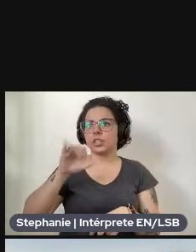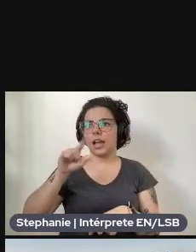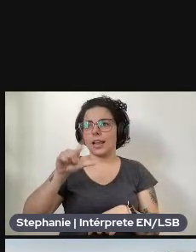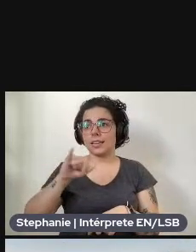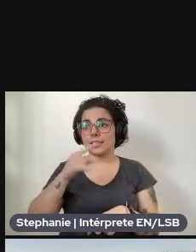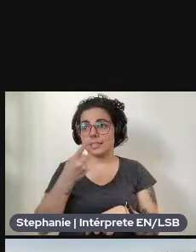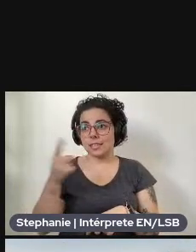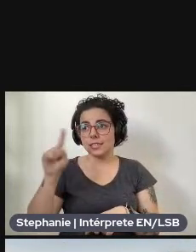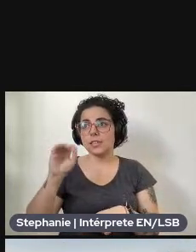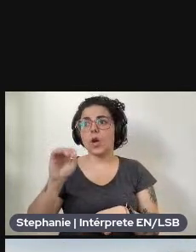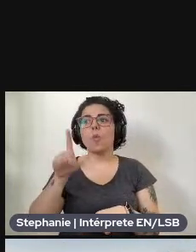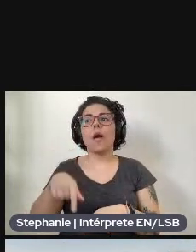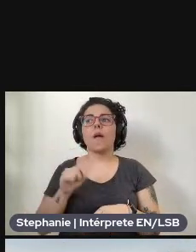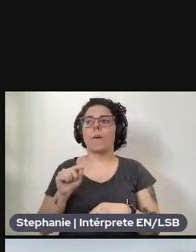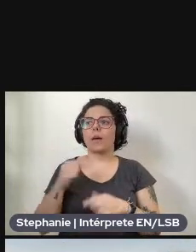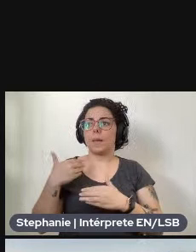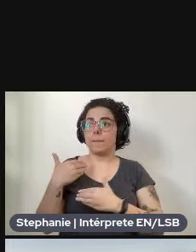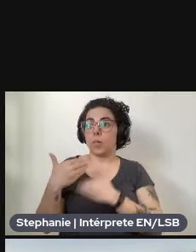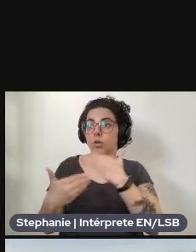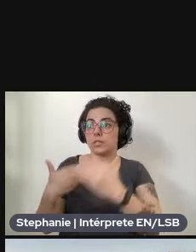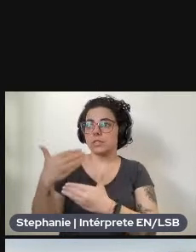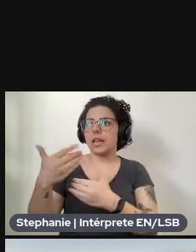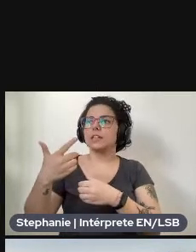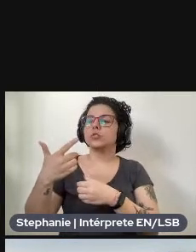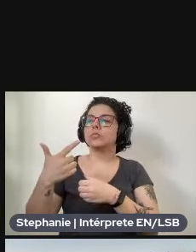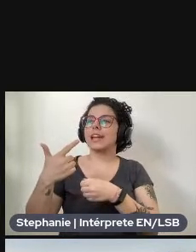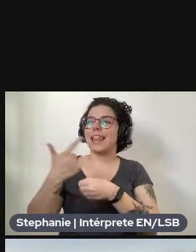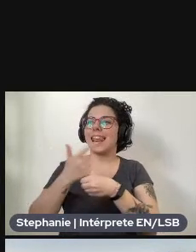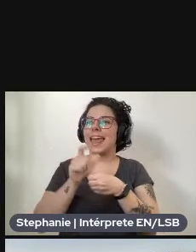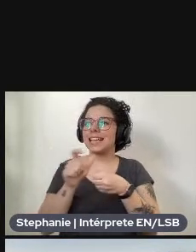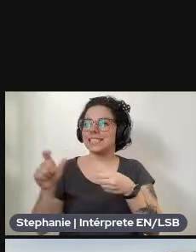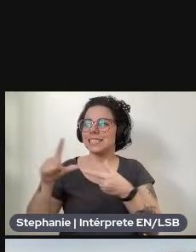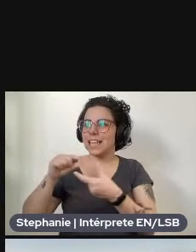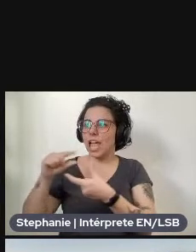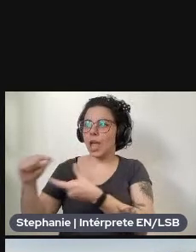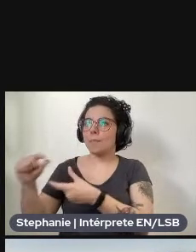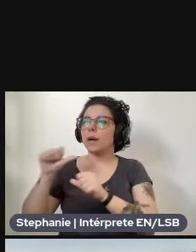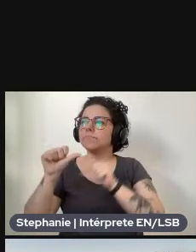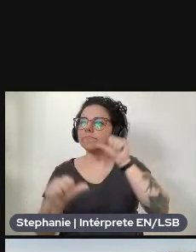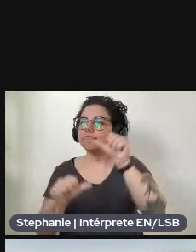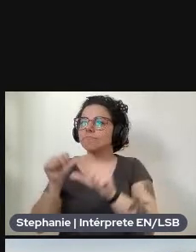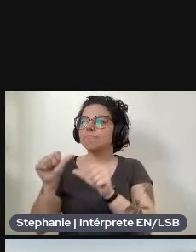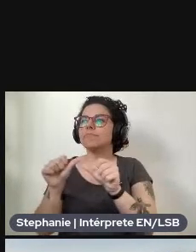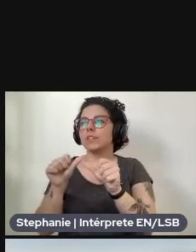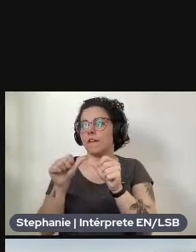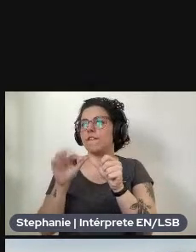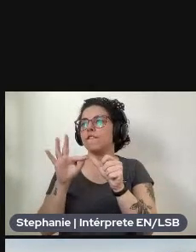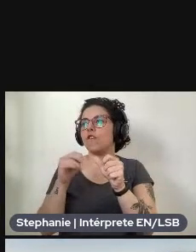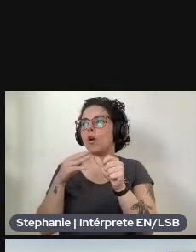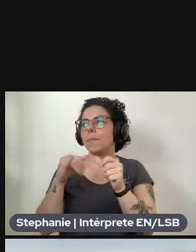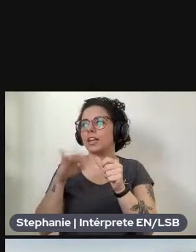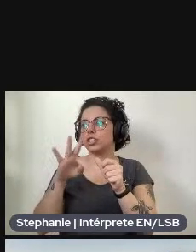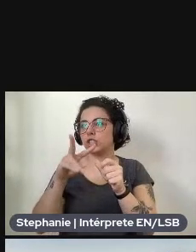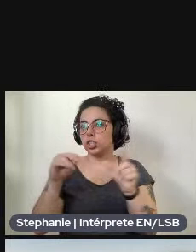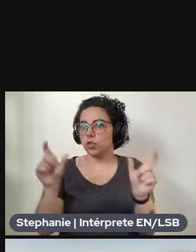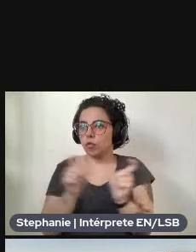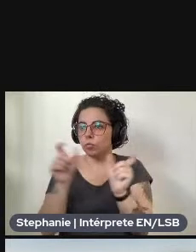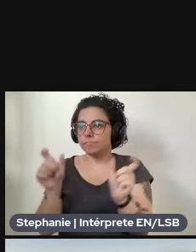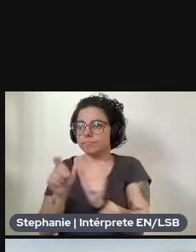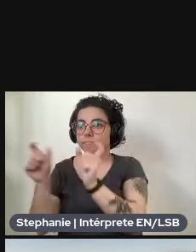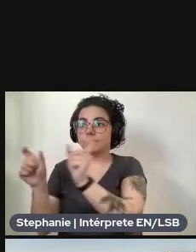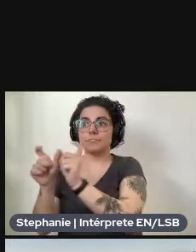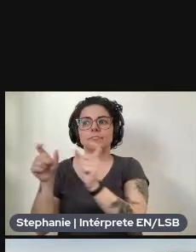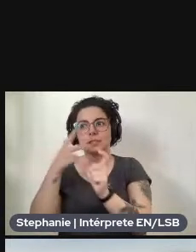here, as a process which turns lexemes into grammatical formatives and makes grammatical formatives still more